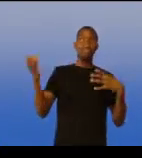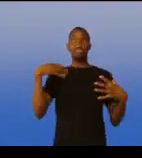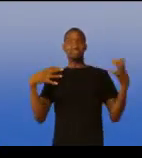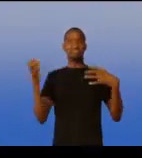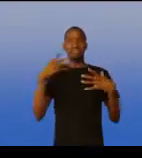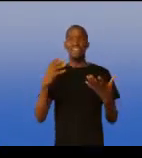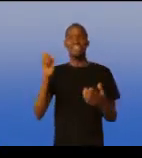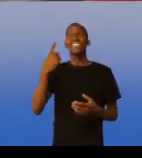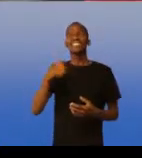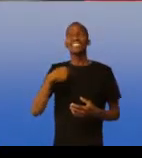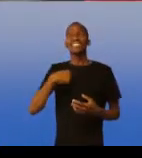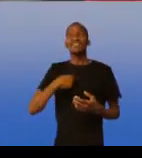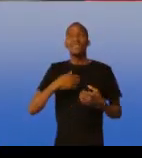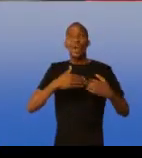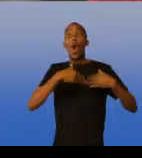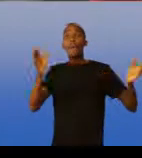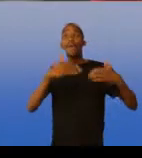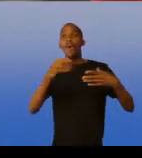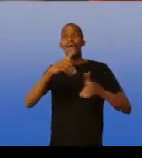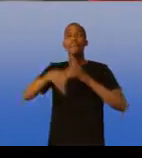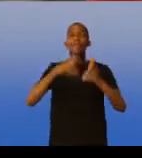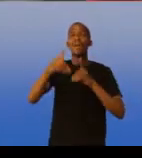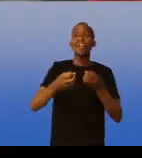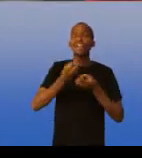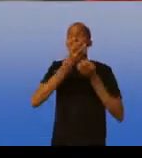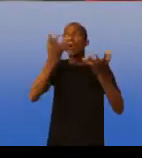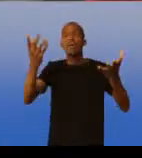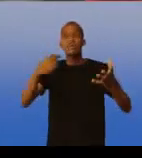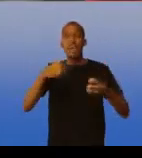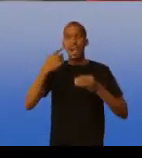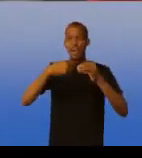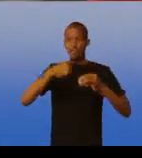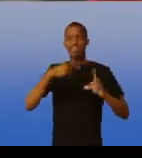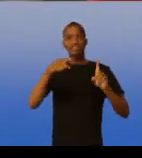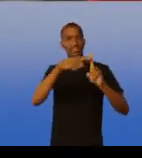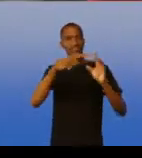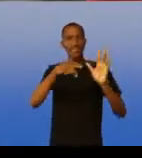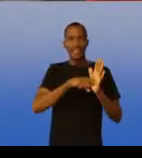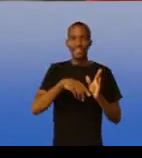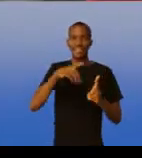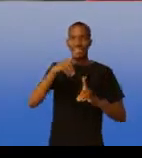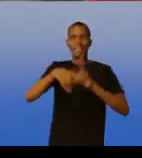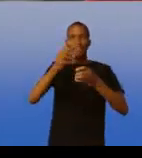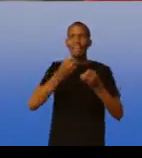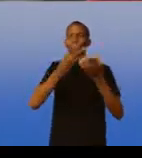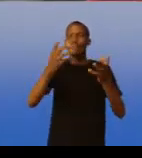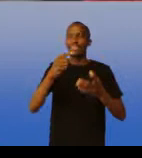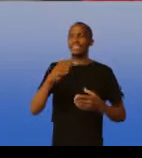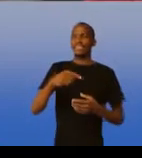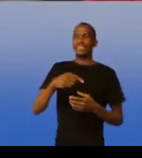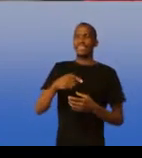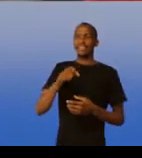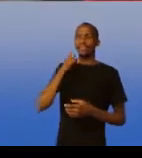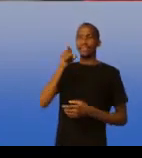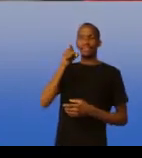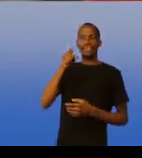status, most people just stopped talking to me, stopped hanging out with me because they knew that I went public and they knew that I'm living with HIV.